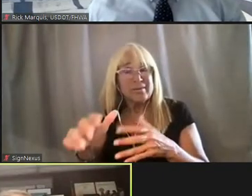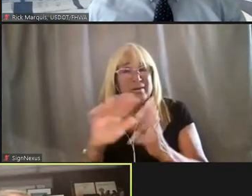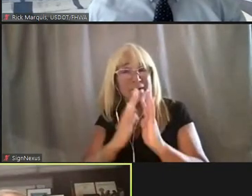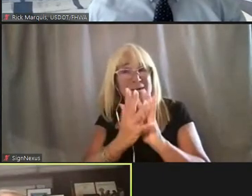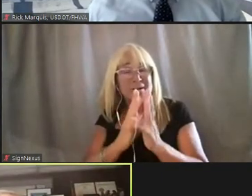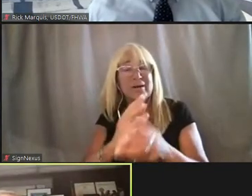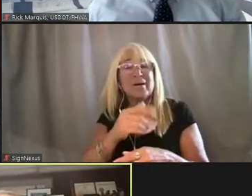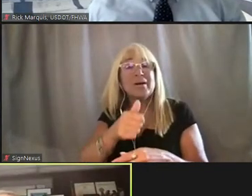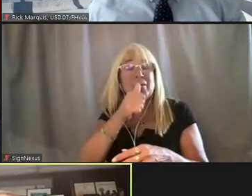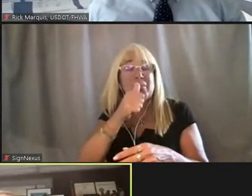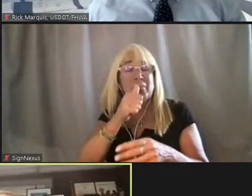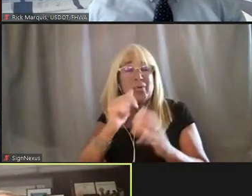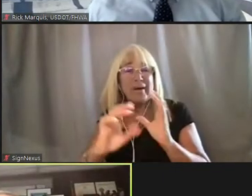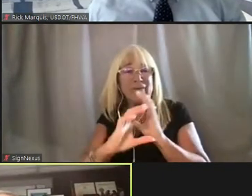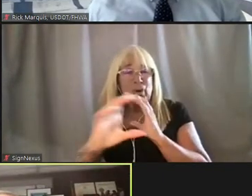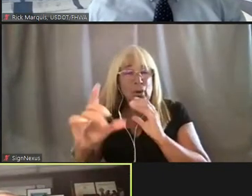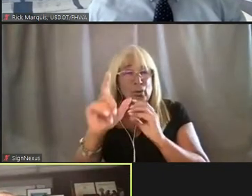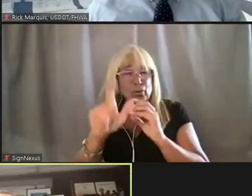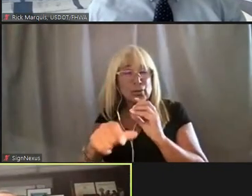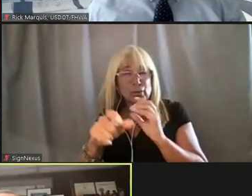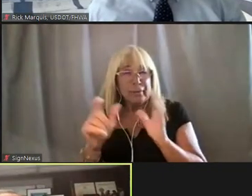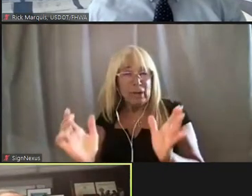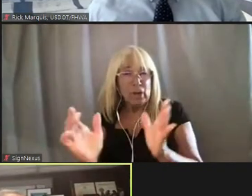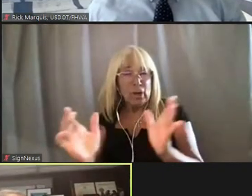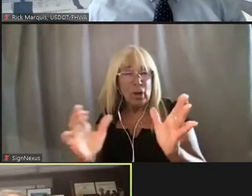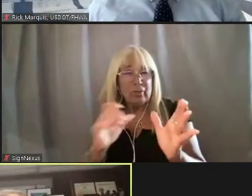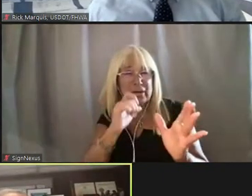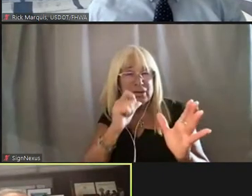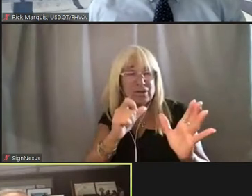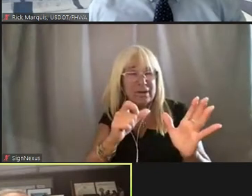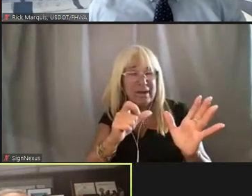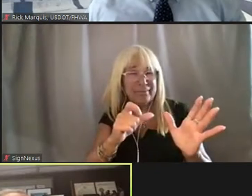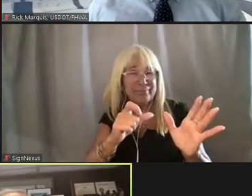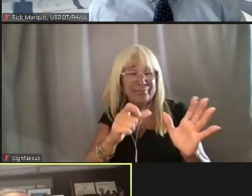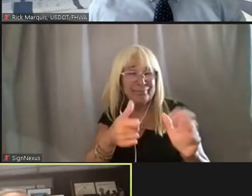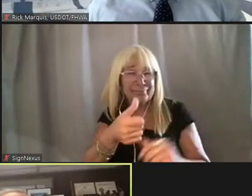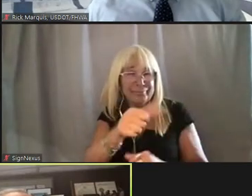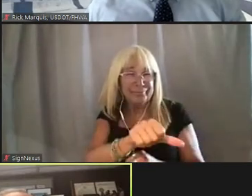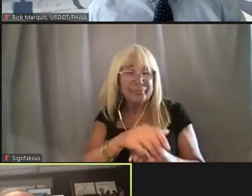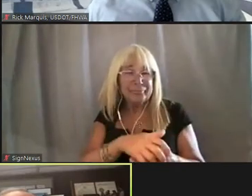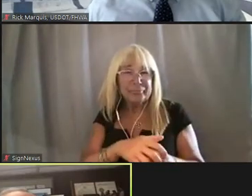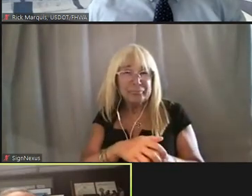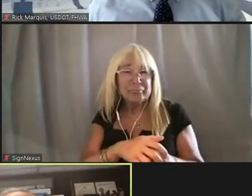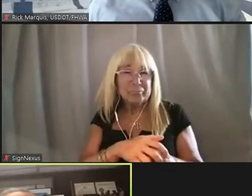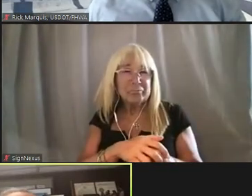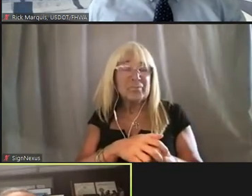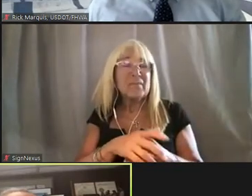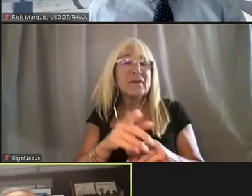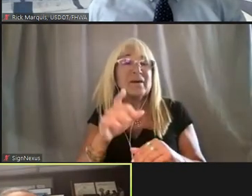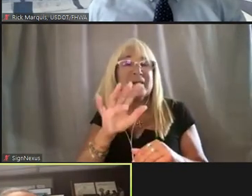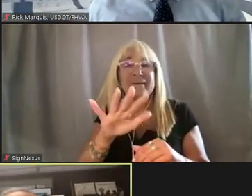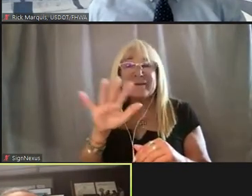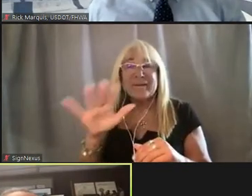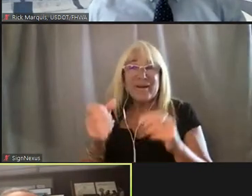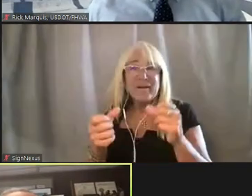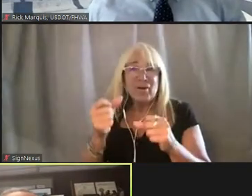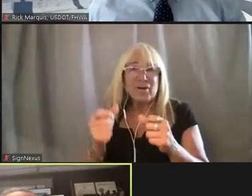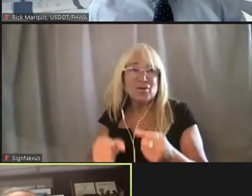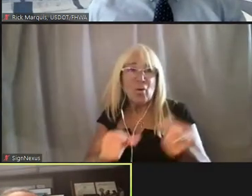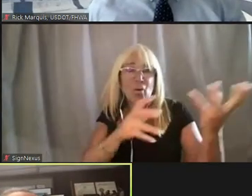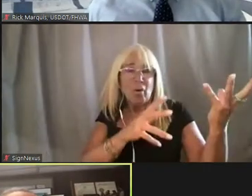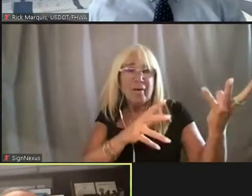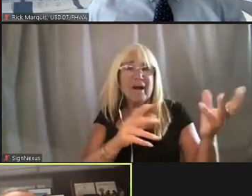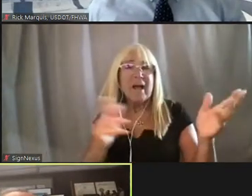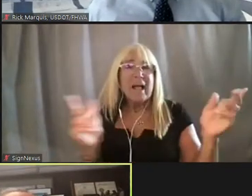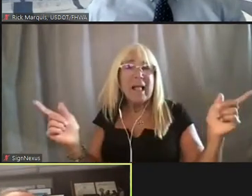use of privately owned motor coaches should be encouraged not discouraged one 55 passenger bus takes up to 55 cars off the road utilize less